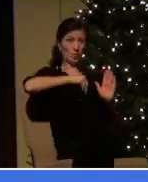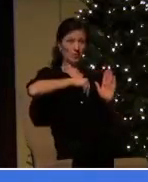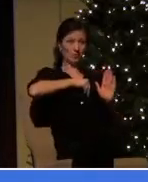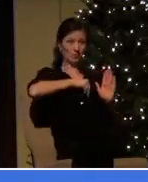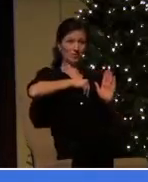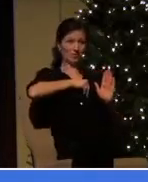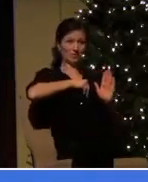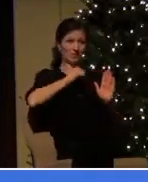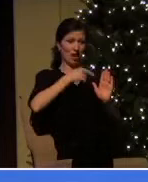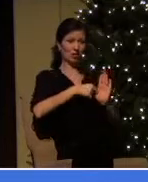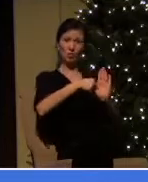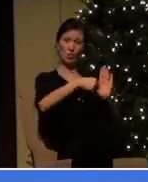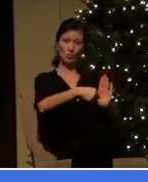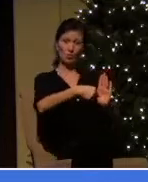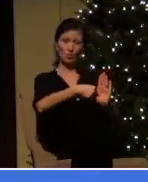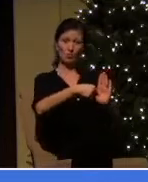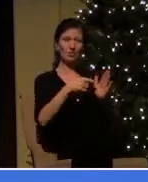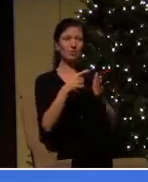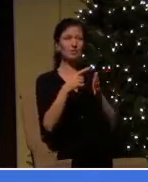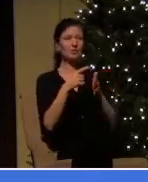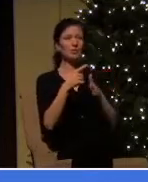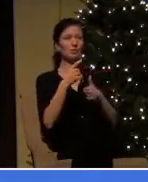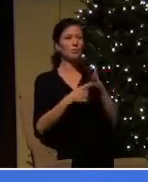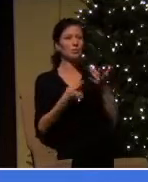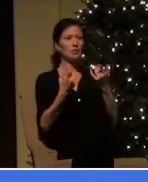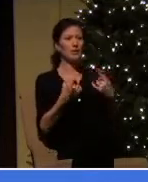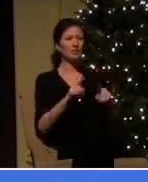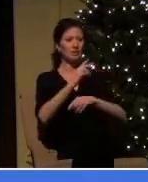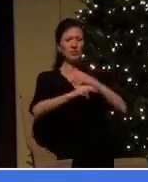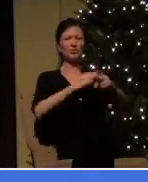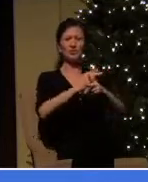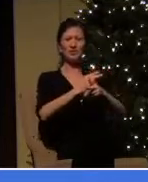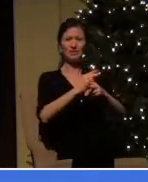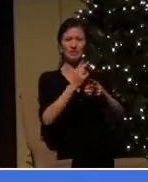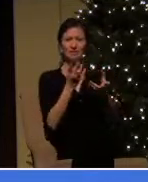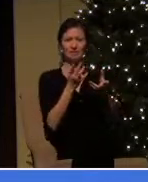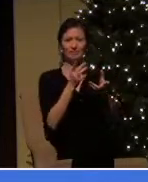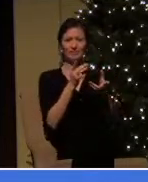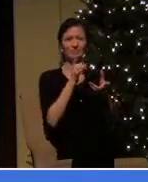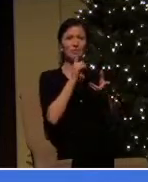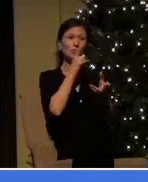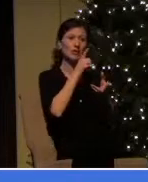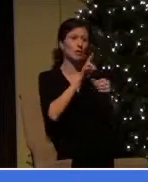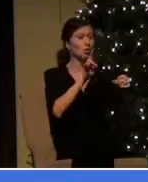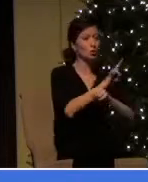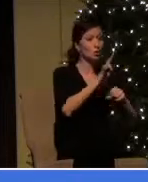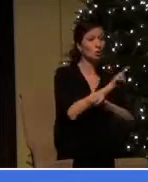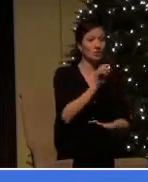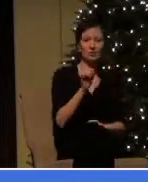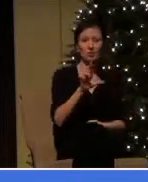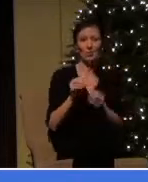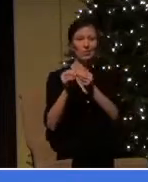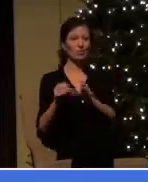you, well, it goes dormant because the universe operates on the principle of use it or lose it.